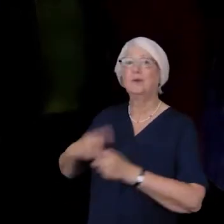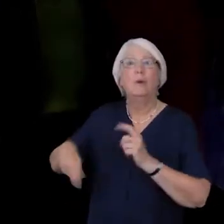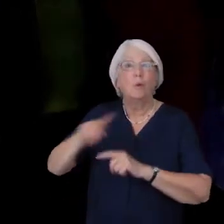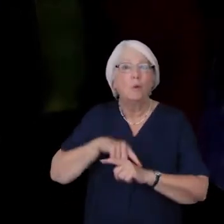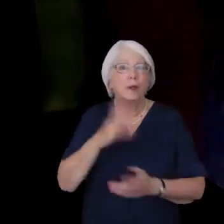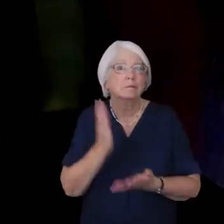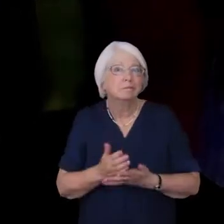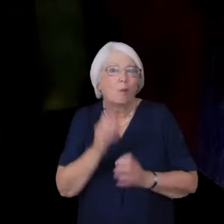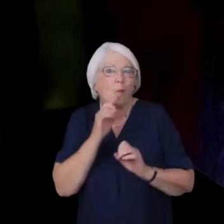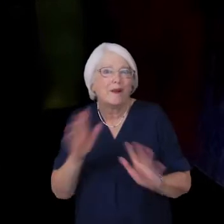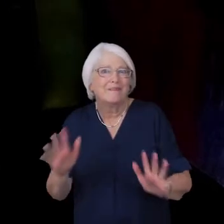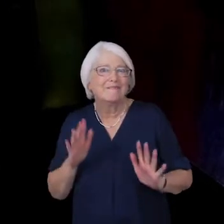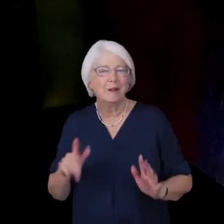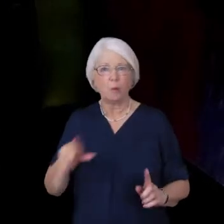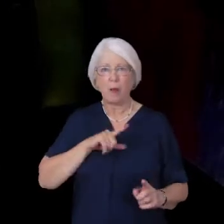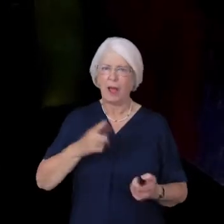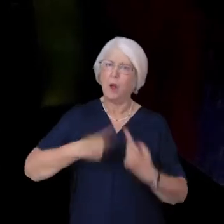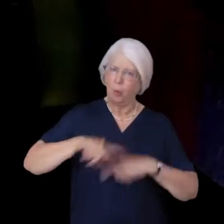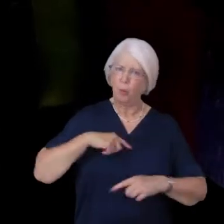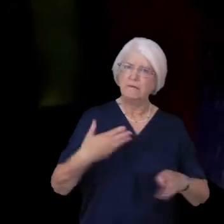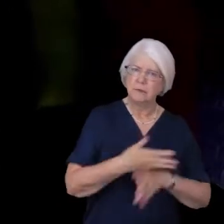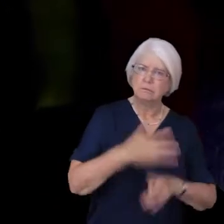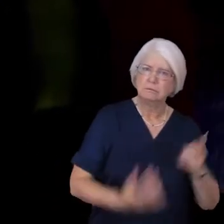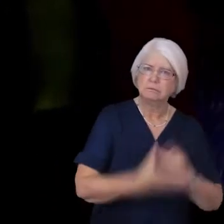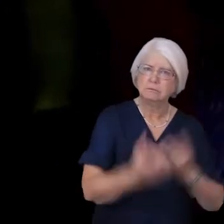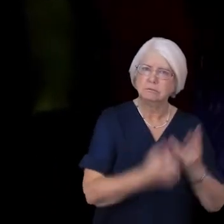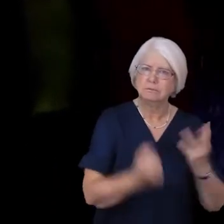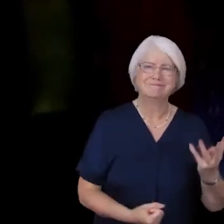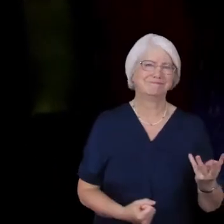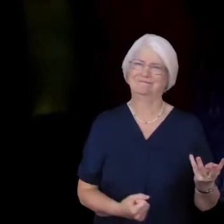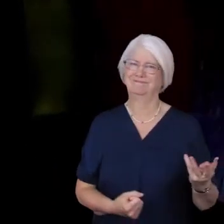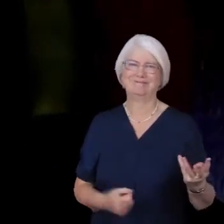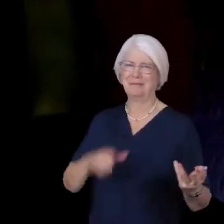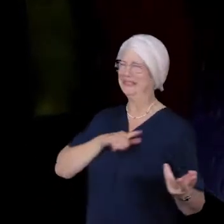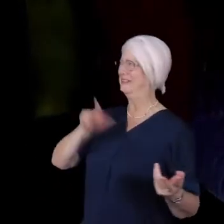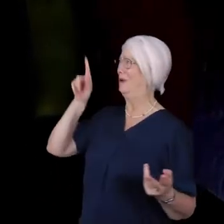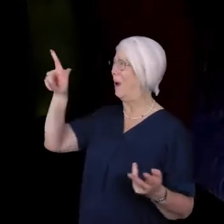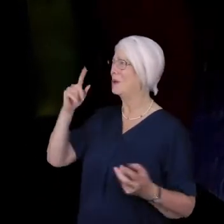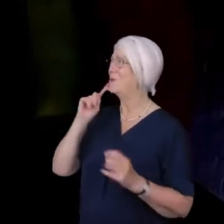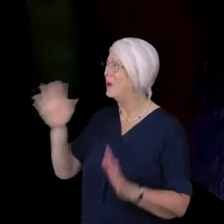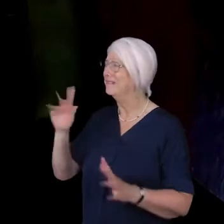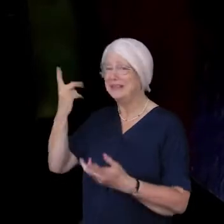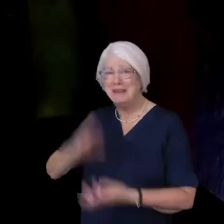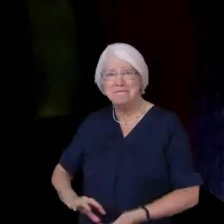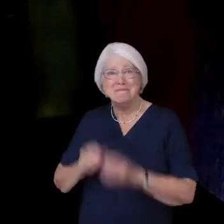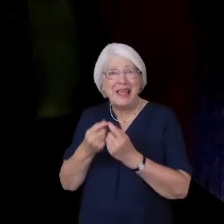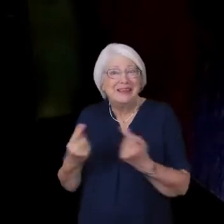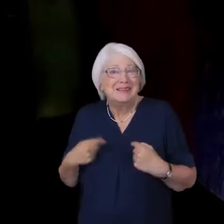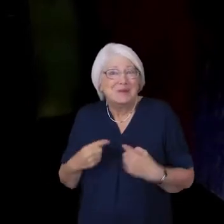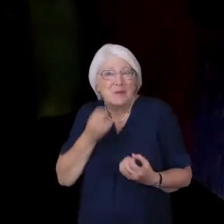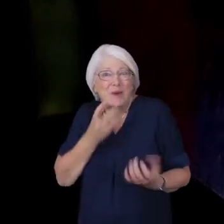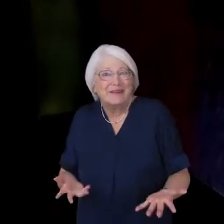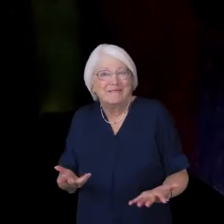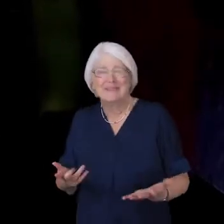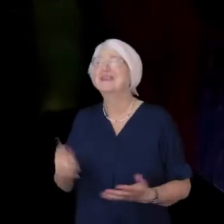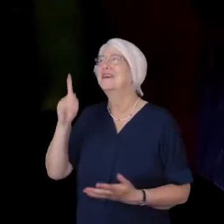what we have done, but because God is wonderful and He has made us wonderful. God still loves me